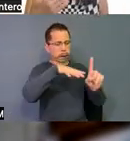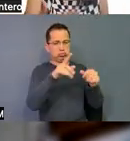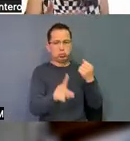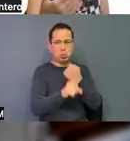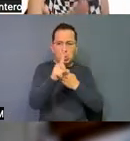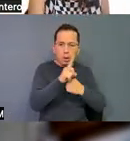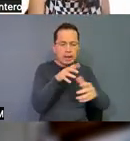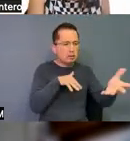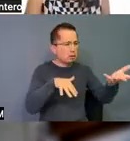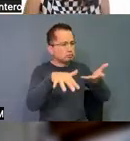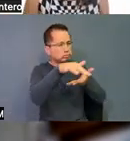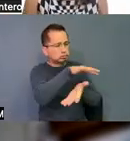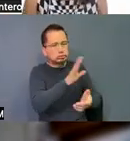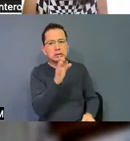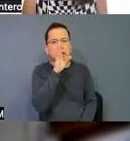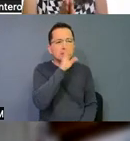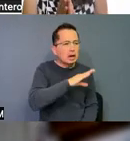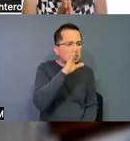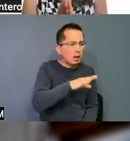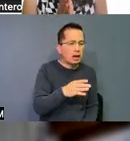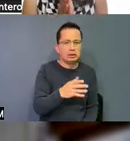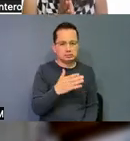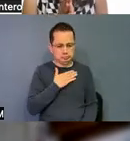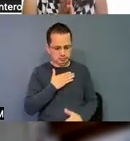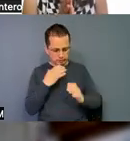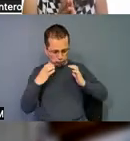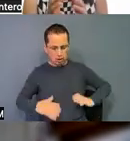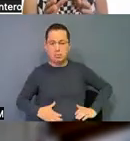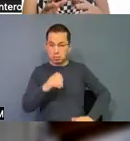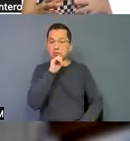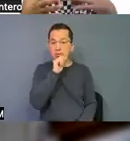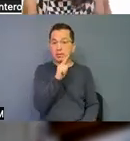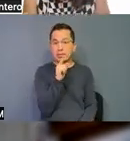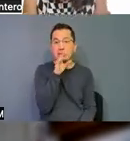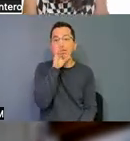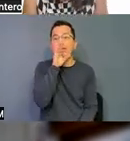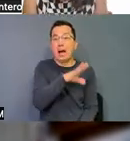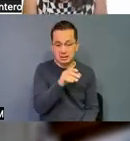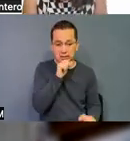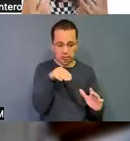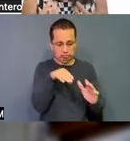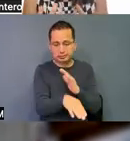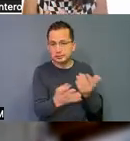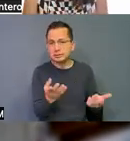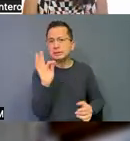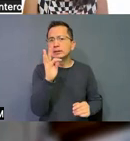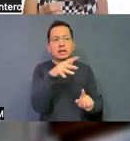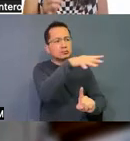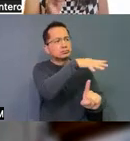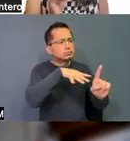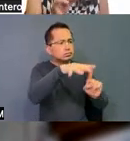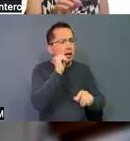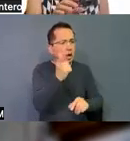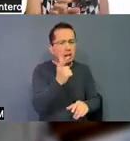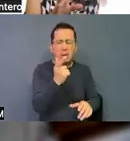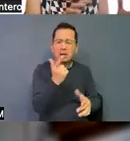facing a traumatic situation, and trauma is something that can be a physical event that is threatening you, but